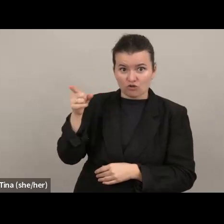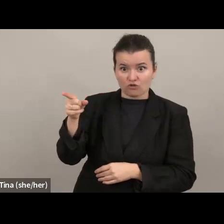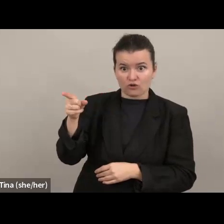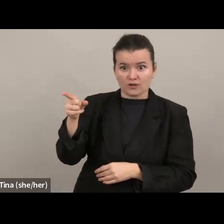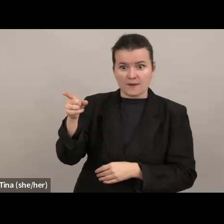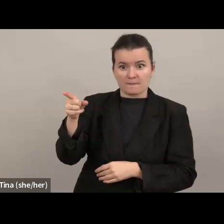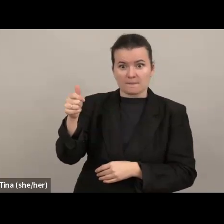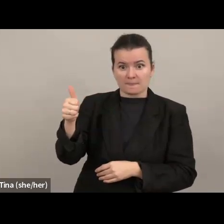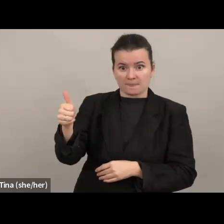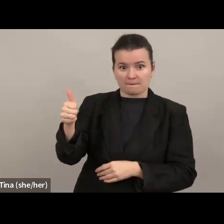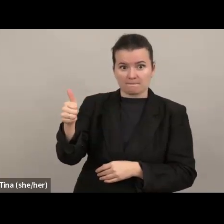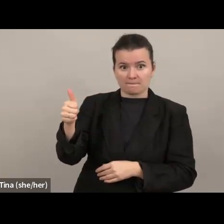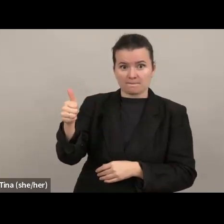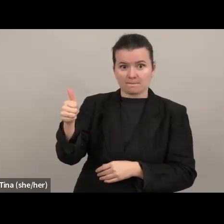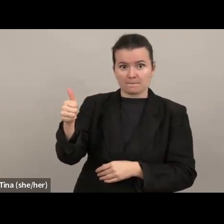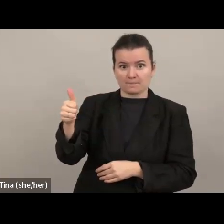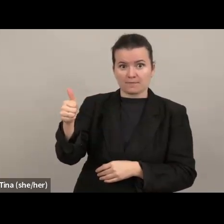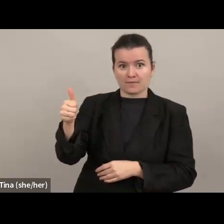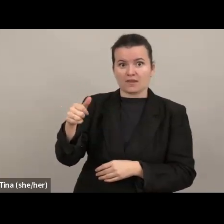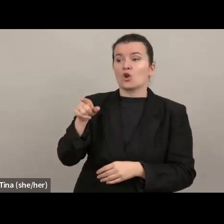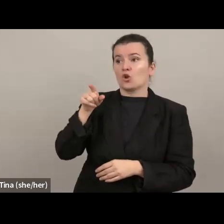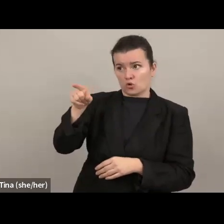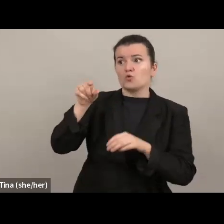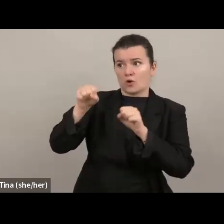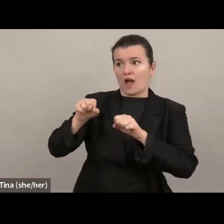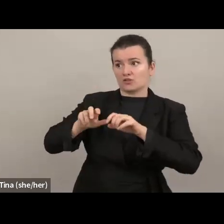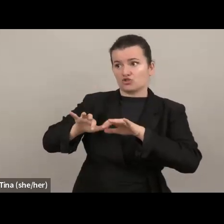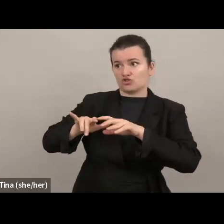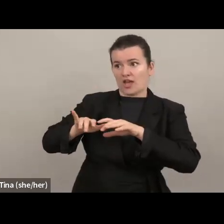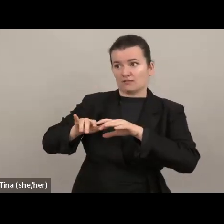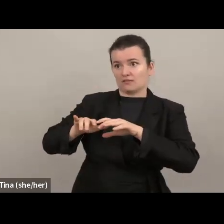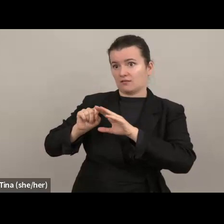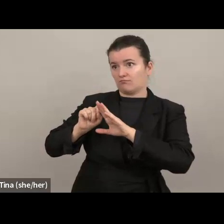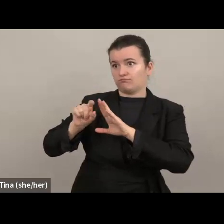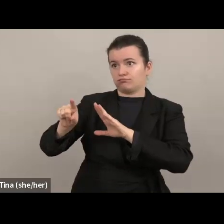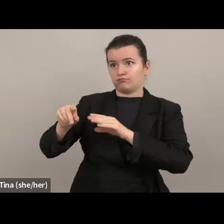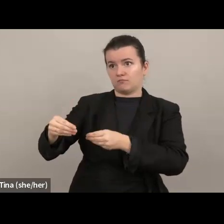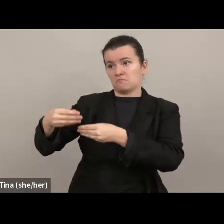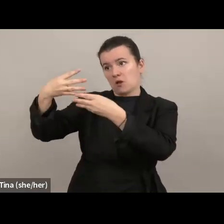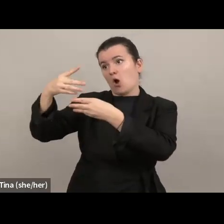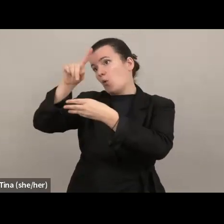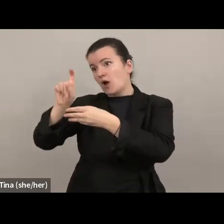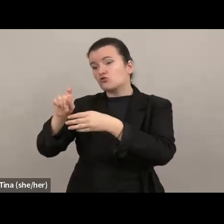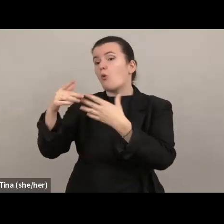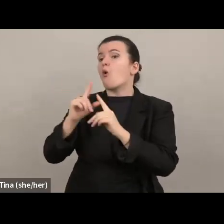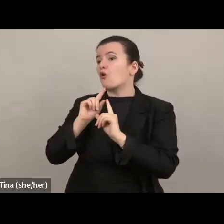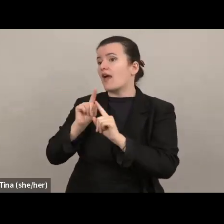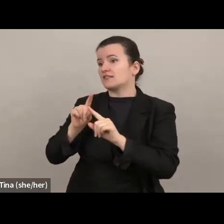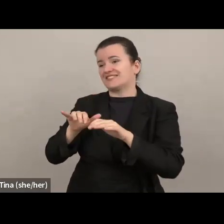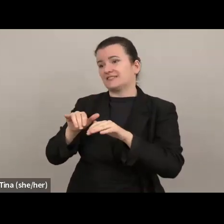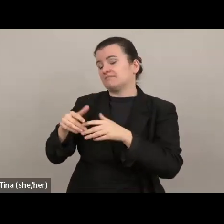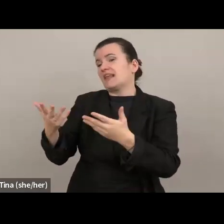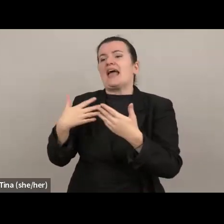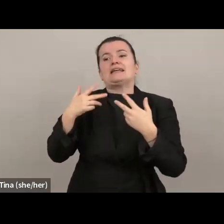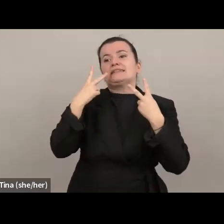could also put your question in the chat and your answer, but let's see how that goes. We'll just have to improvise as we go,